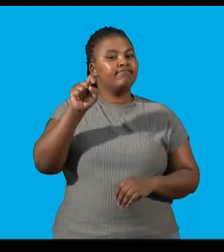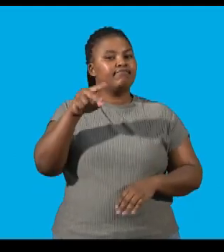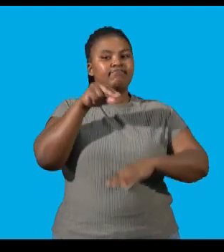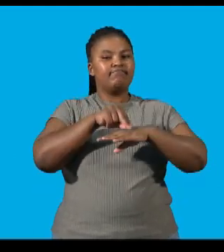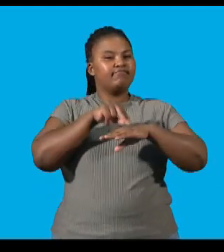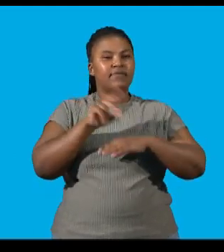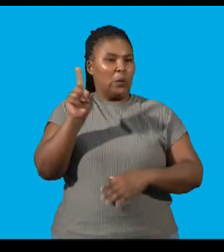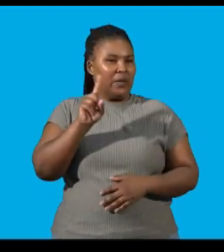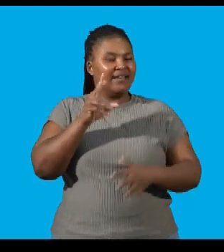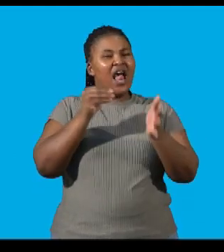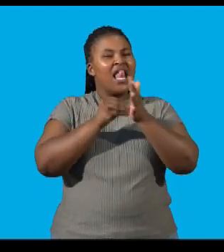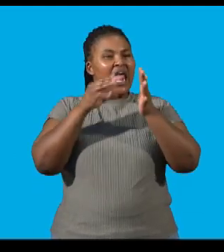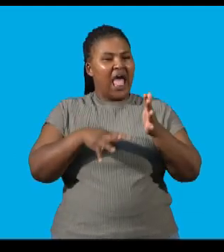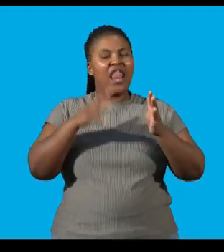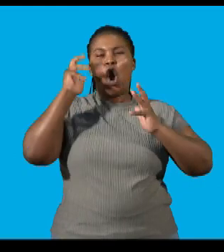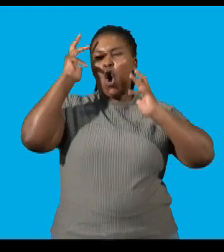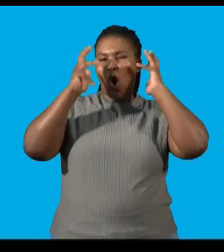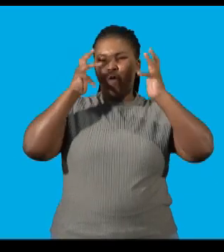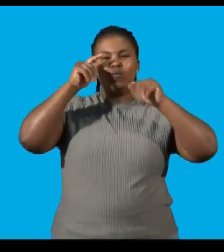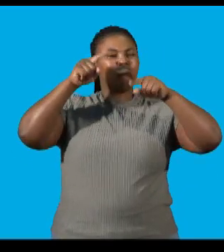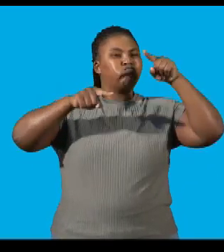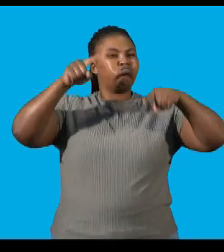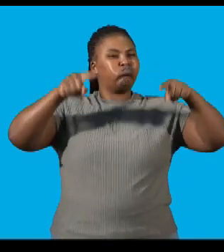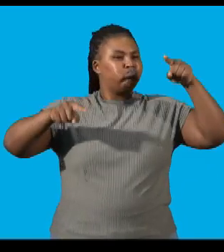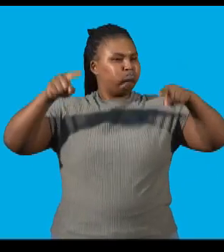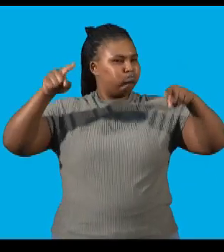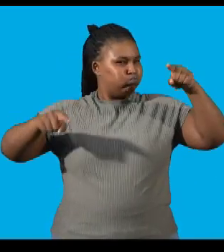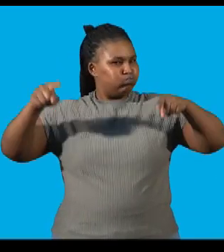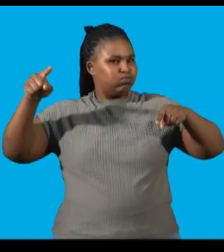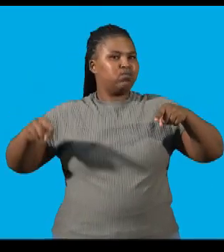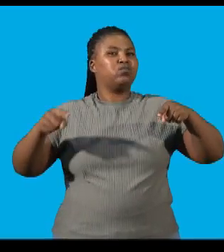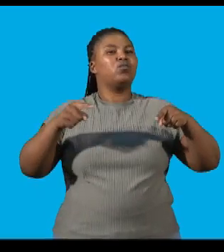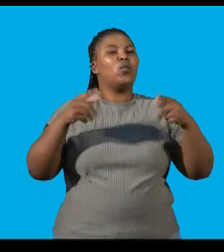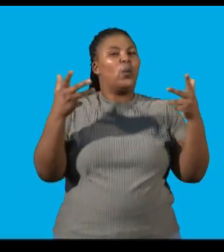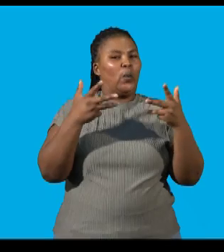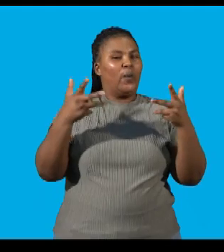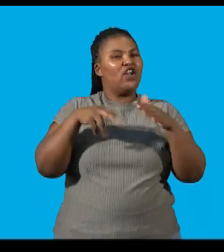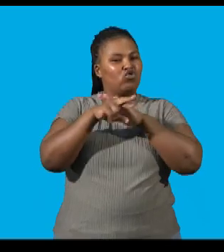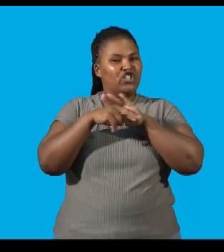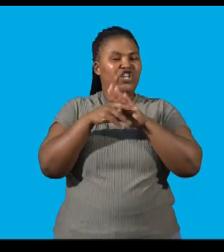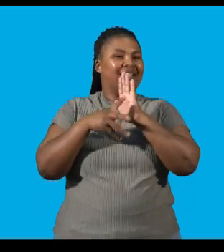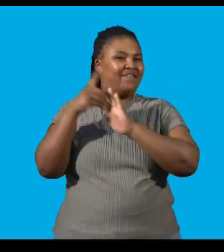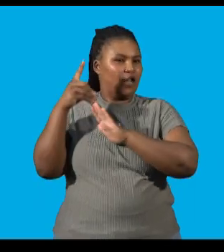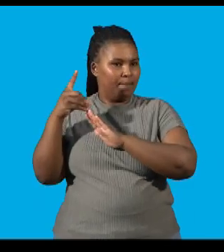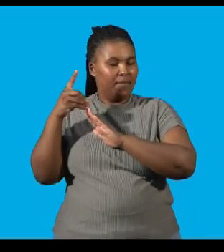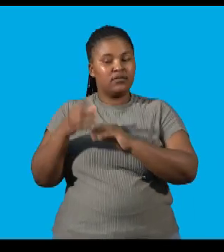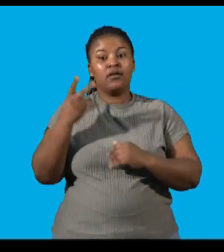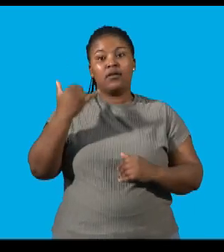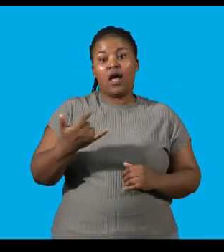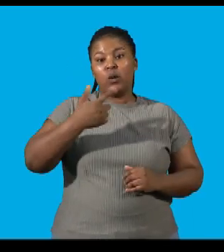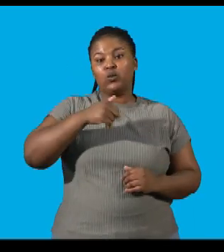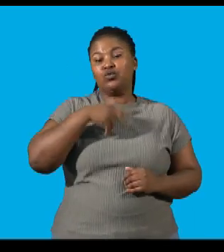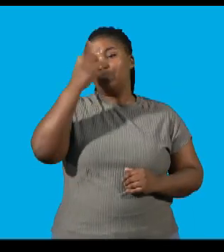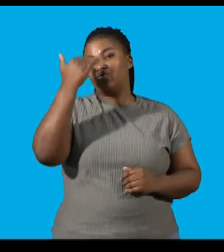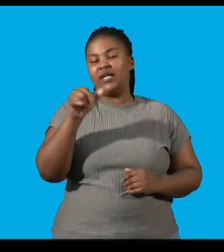Here, the problem is that learners confuse various endeavors in regional development. Let us look